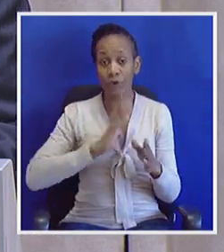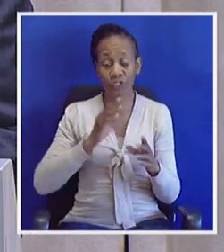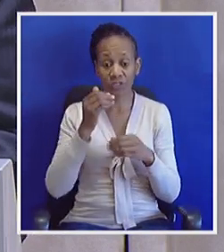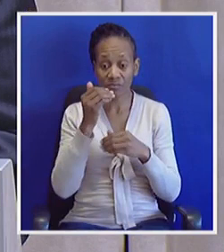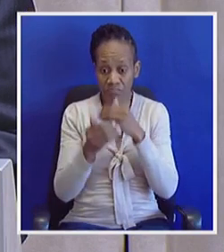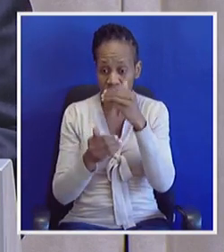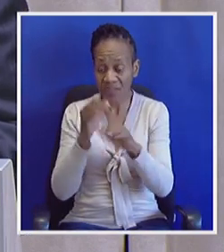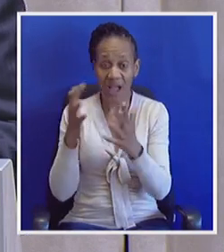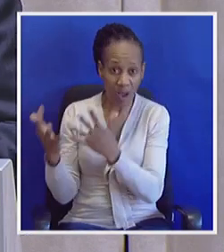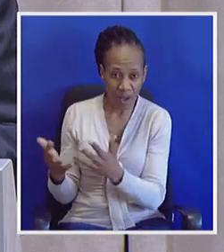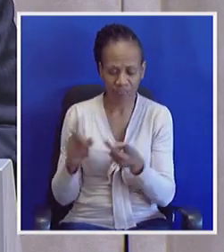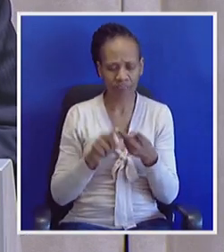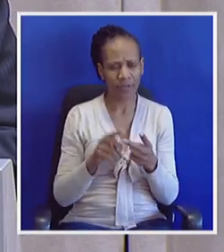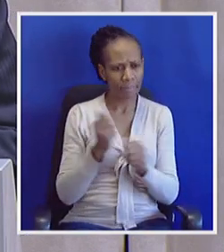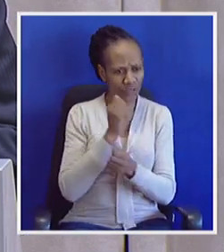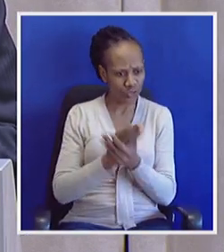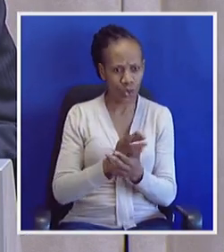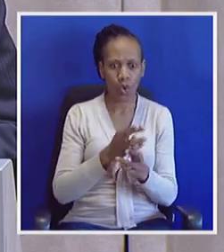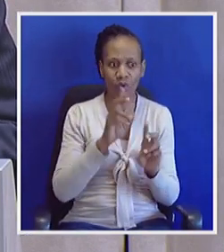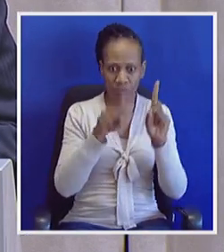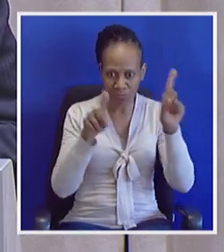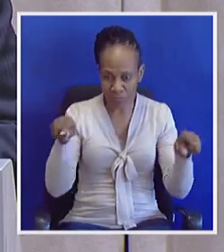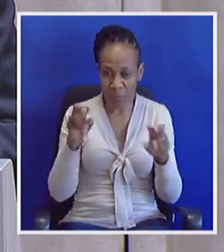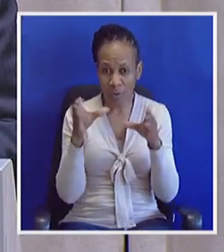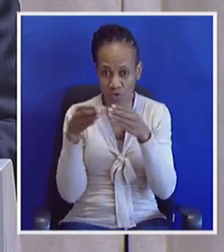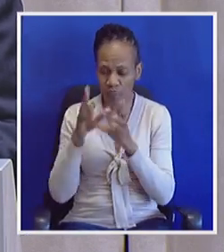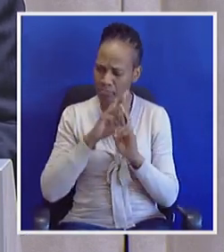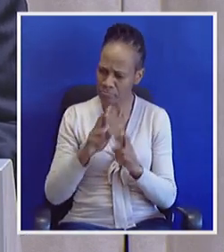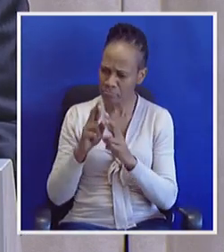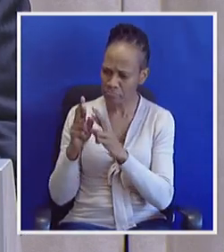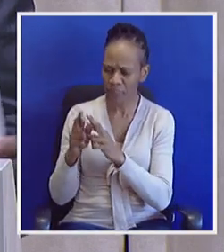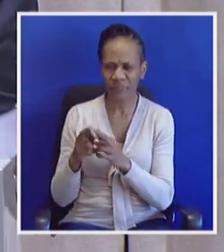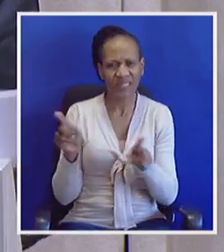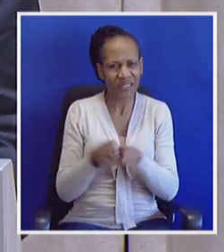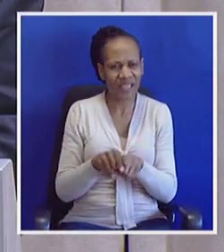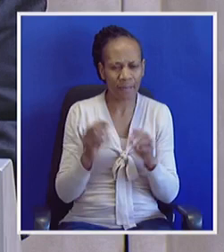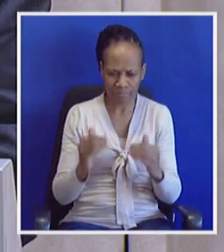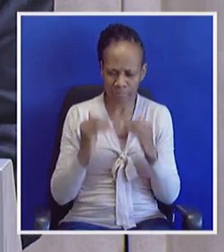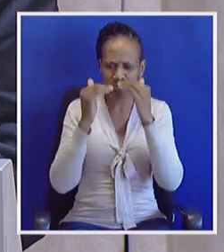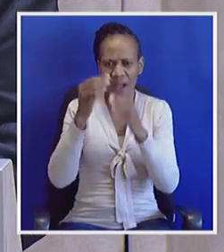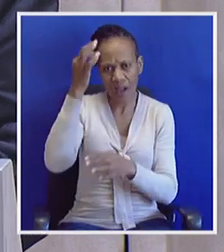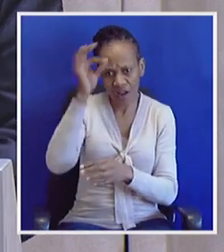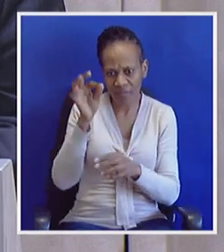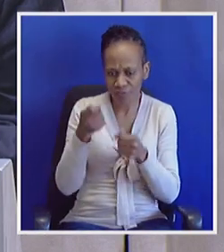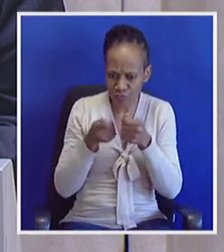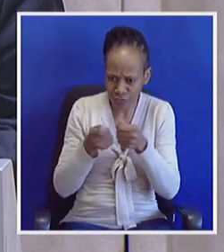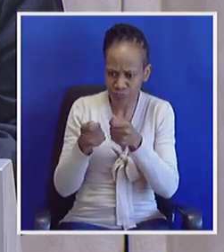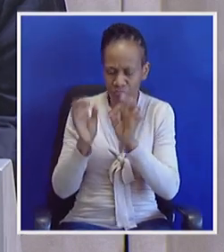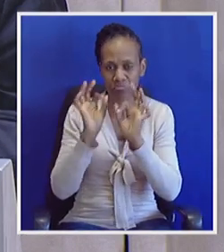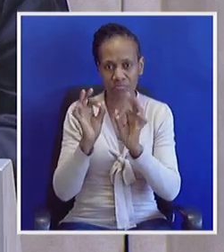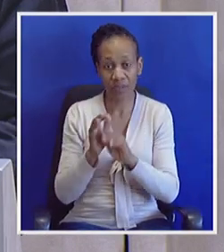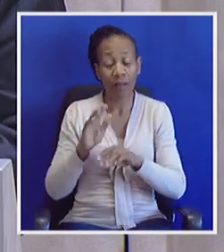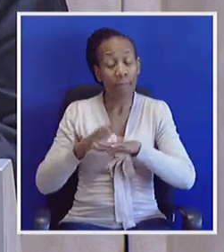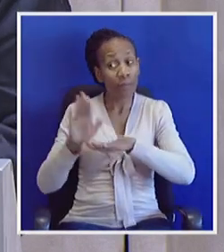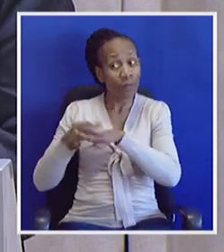increase accountability and sound administration and good governance practices. But more importantly,